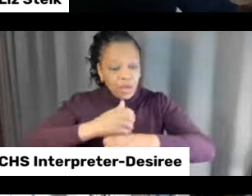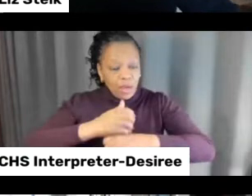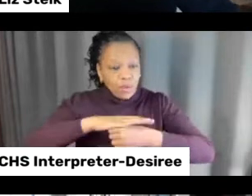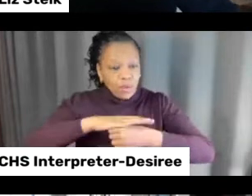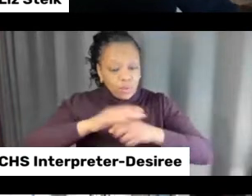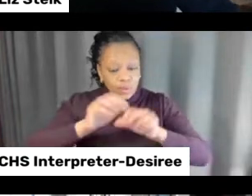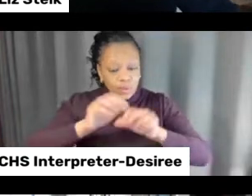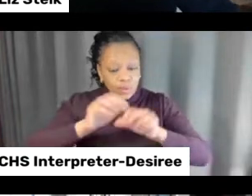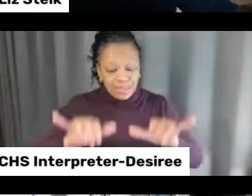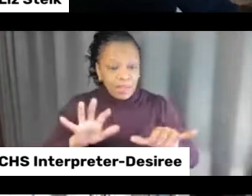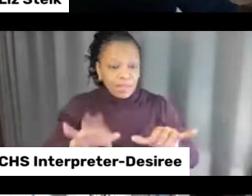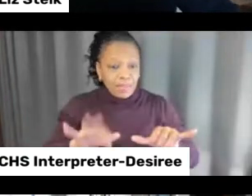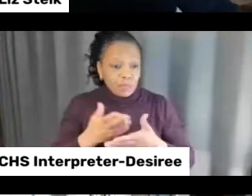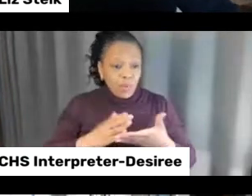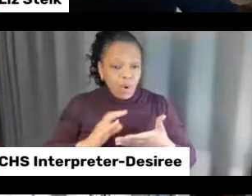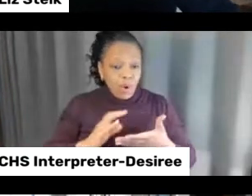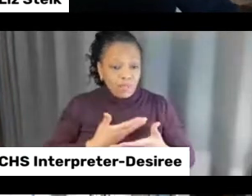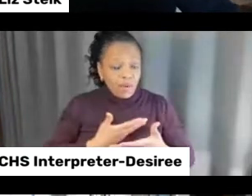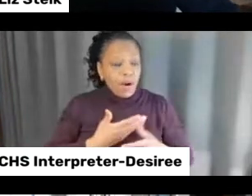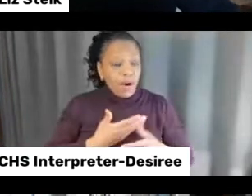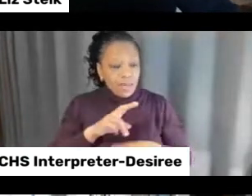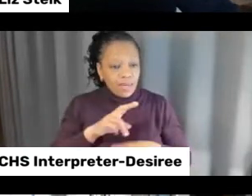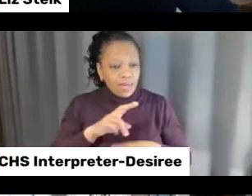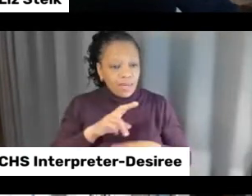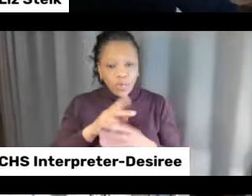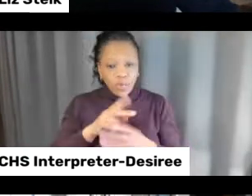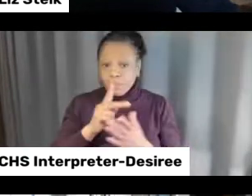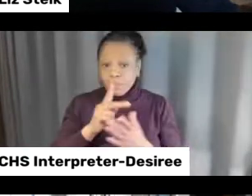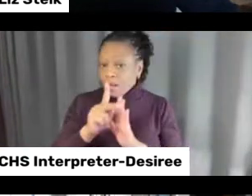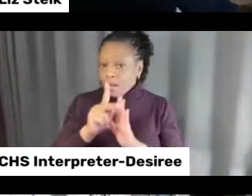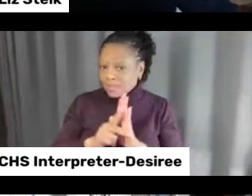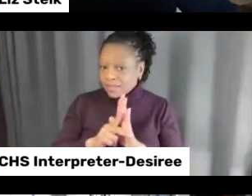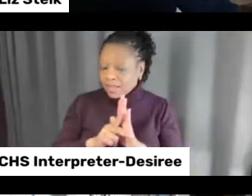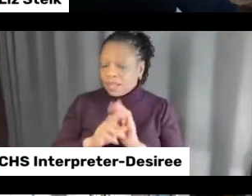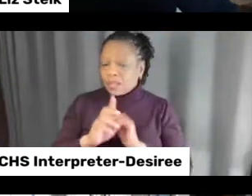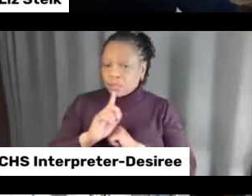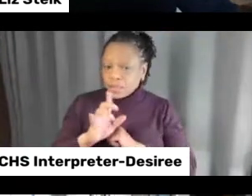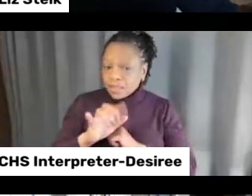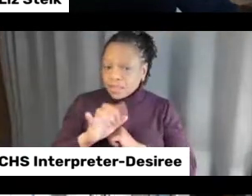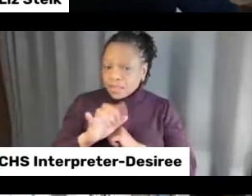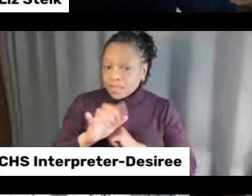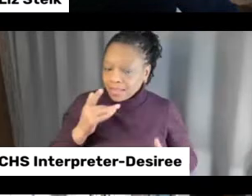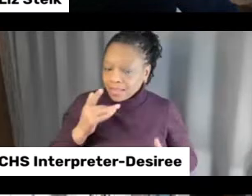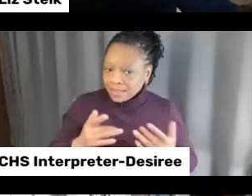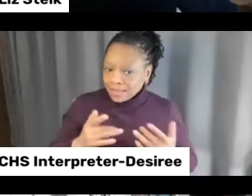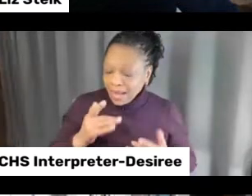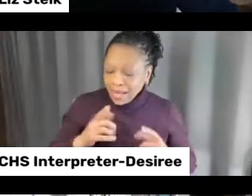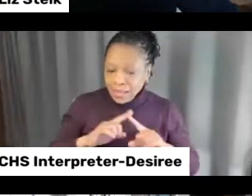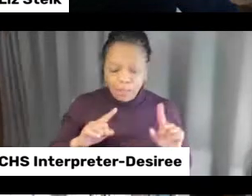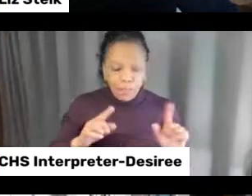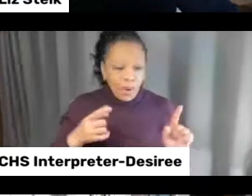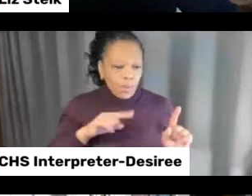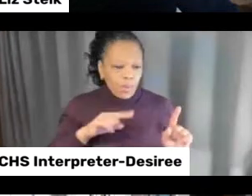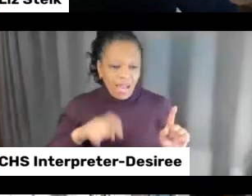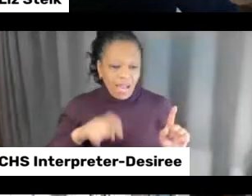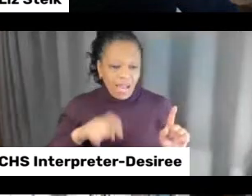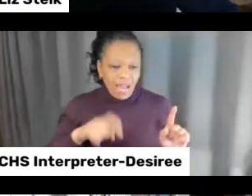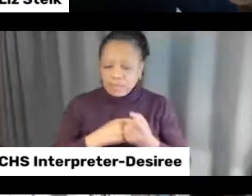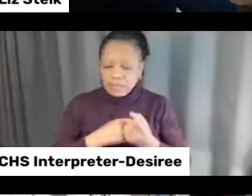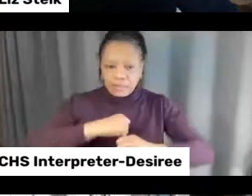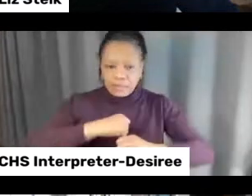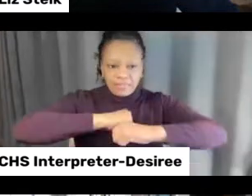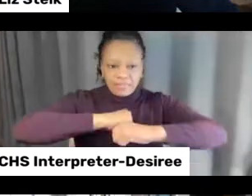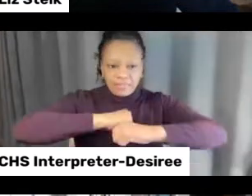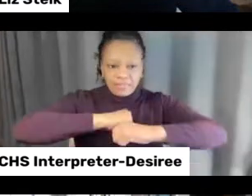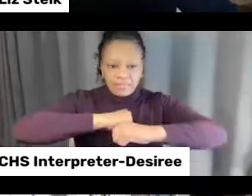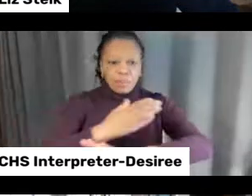our national farm policy. And that's a really exciting development, but we have to really work to defend and improve that program because it